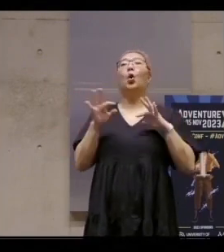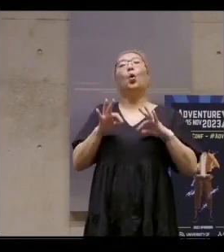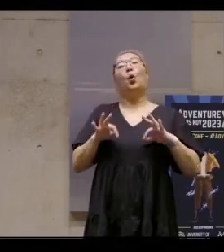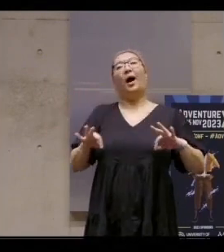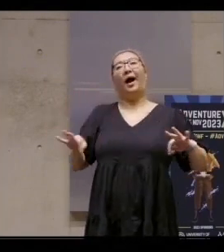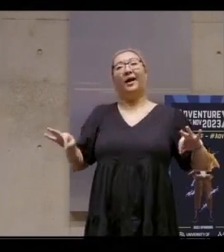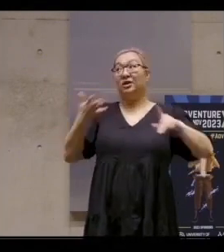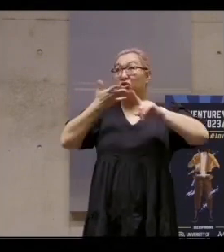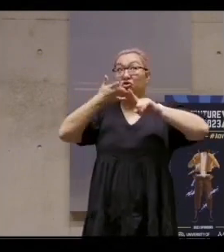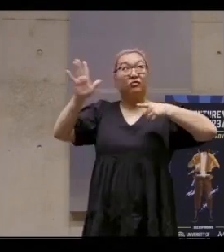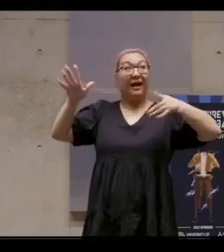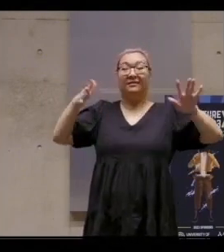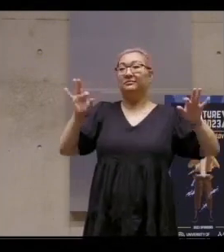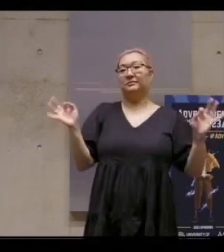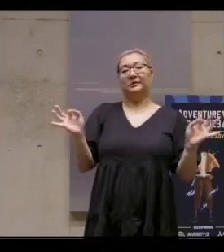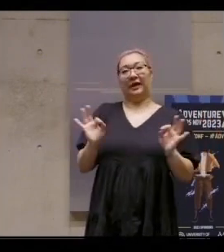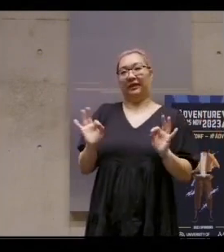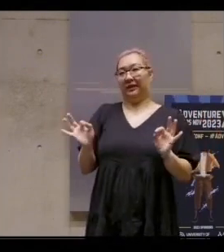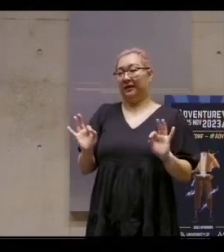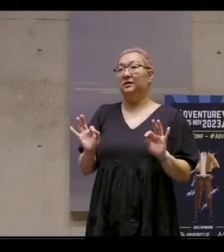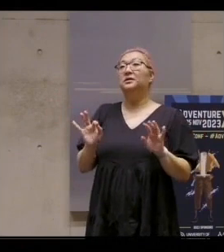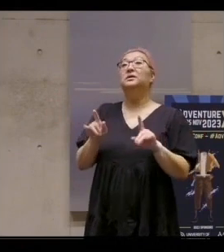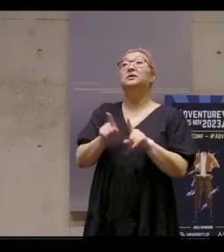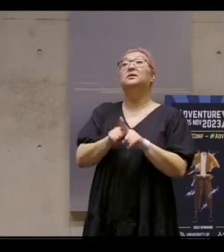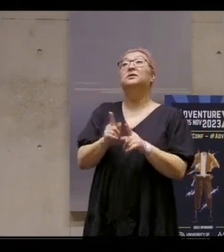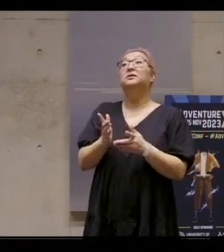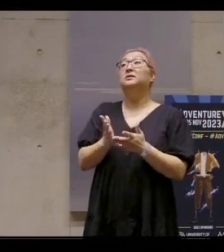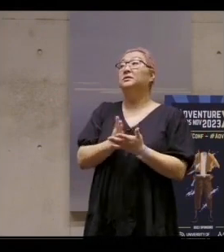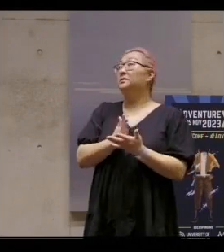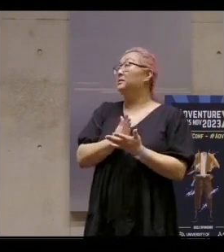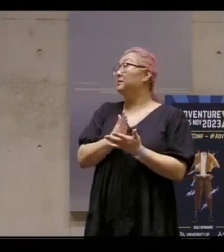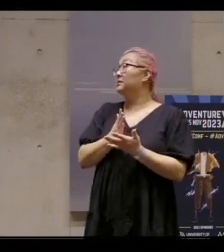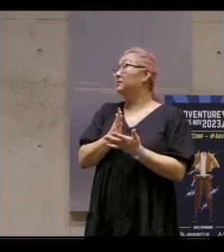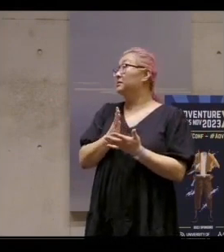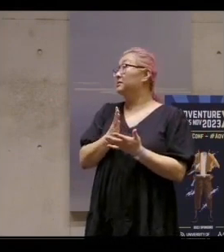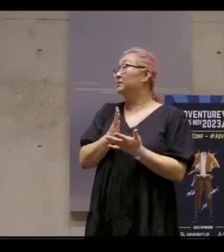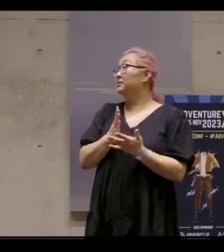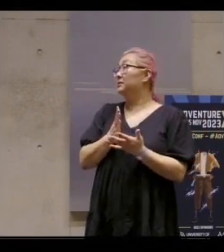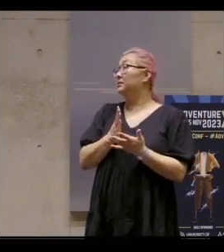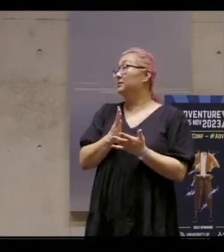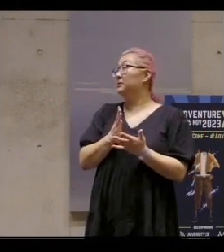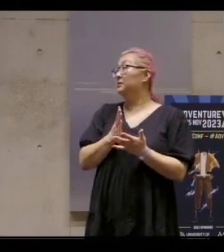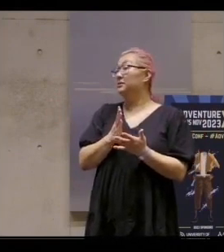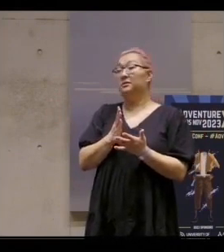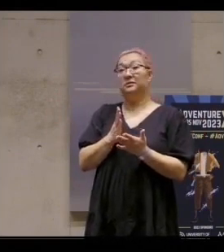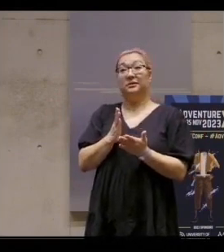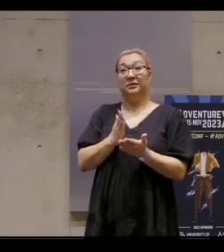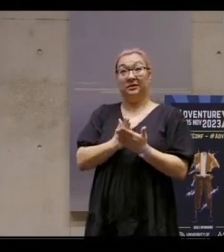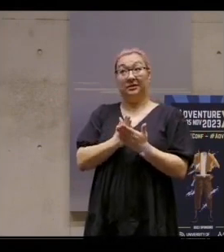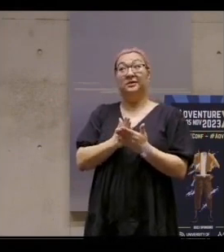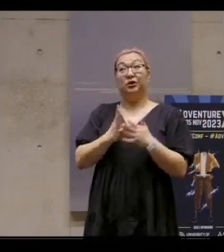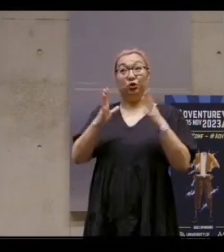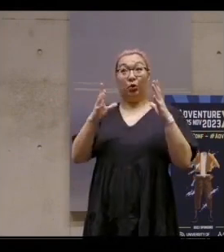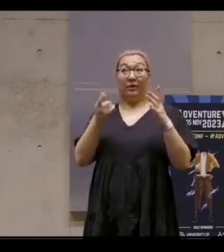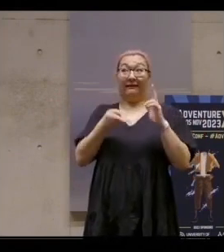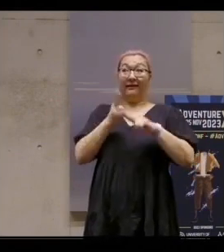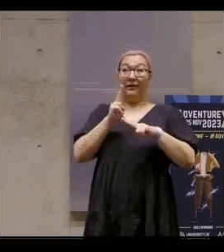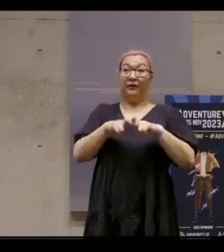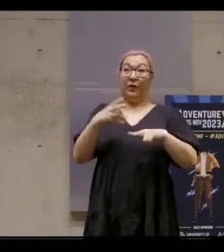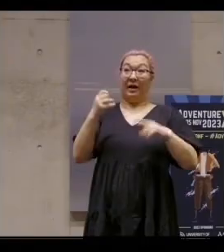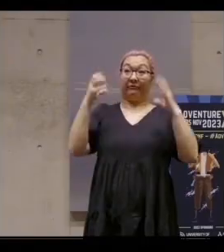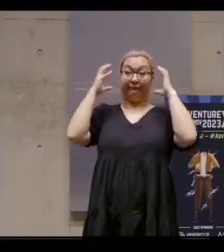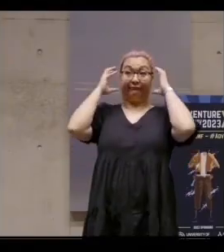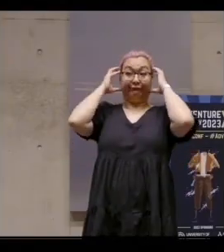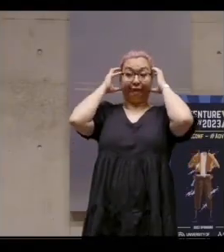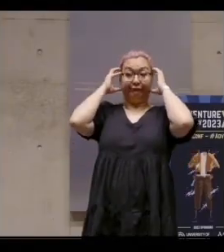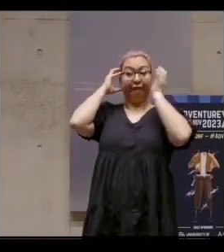you and of background noise for the actors. Noise-canceling headphones are great, but your mic still works, dude. They can hear all